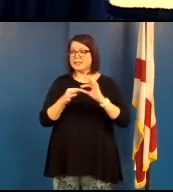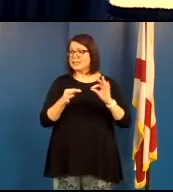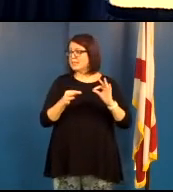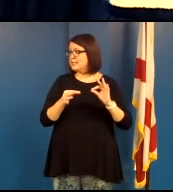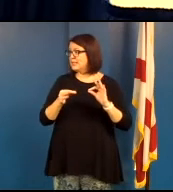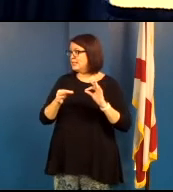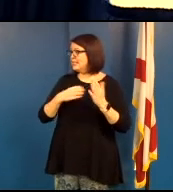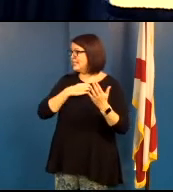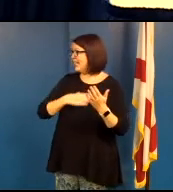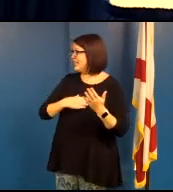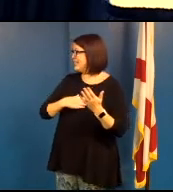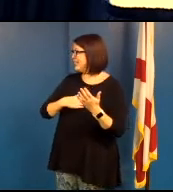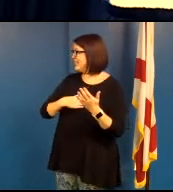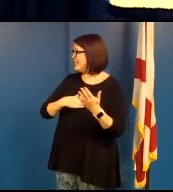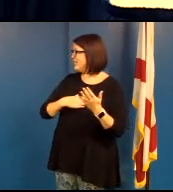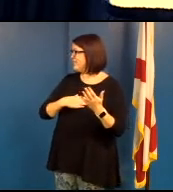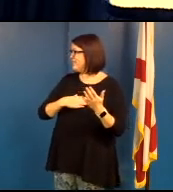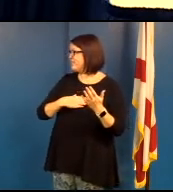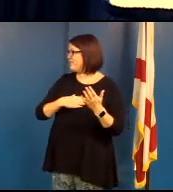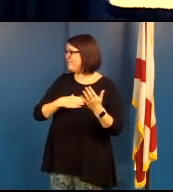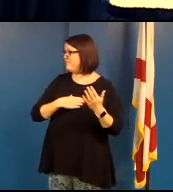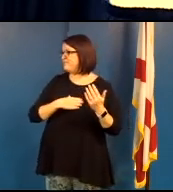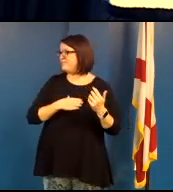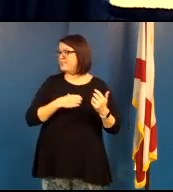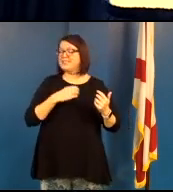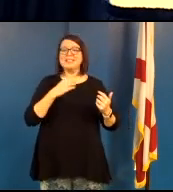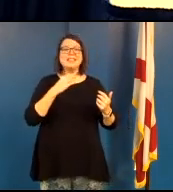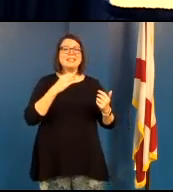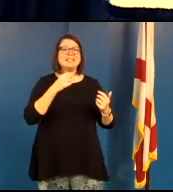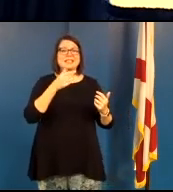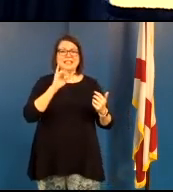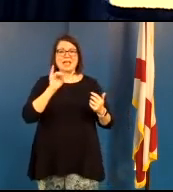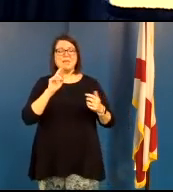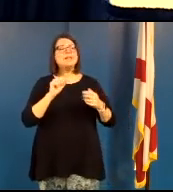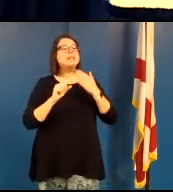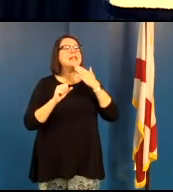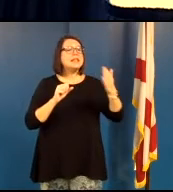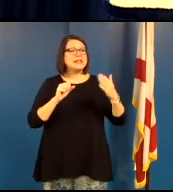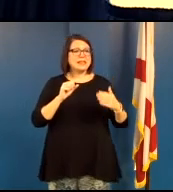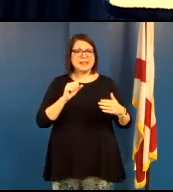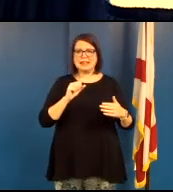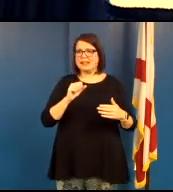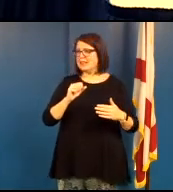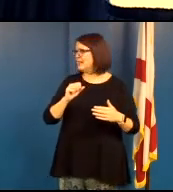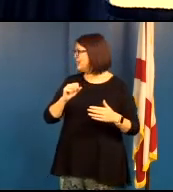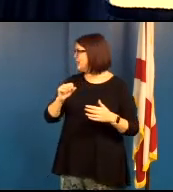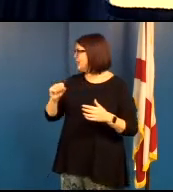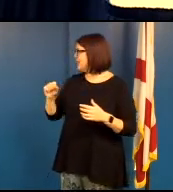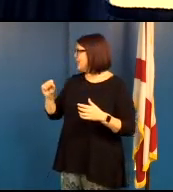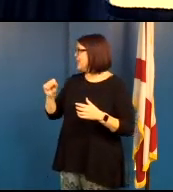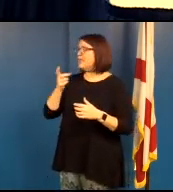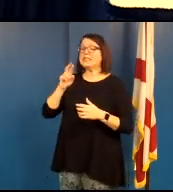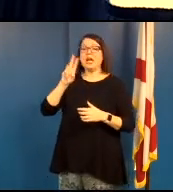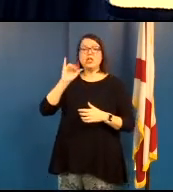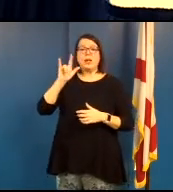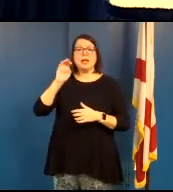comments, desires? Thanks, Cooney. I just want to thank Chris for his work, Nick